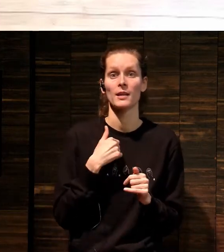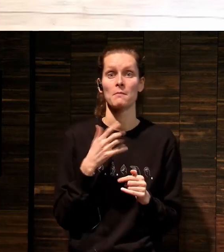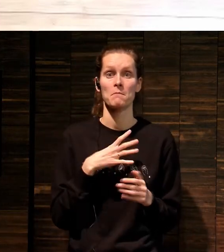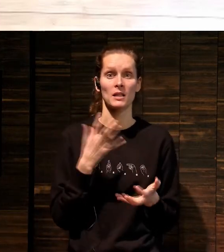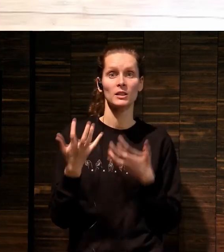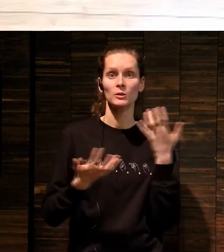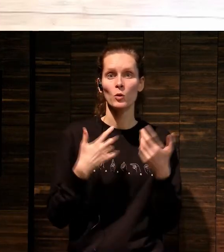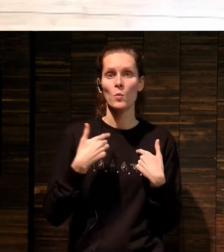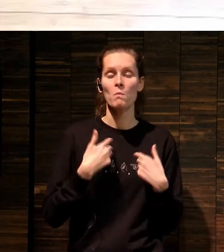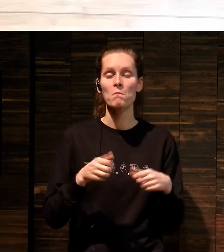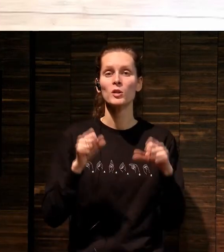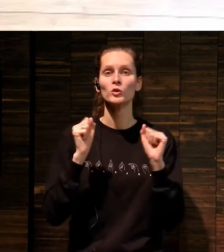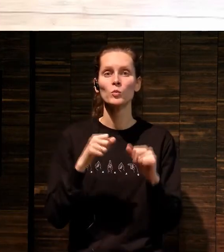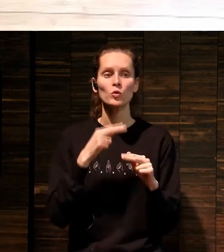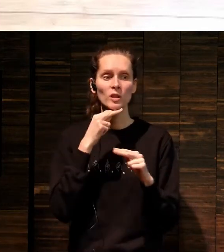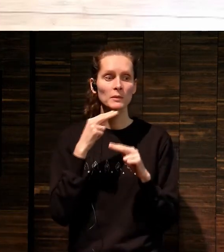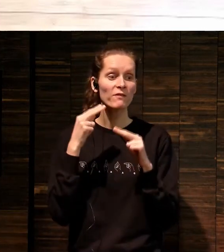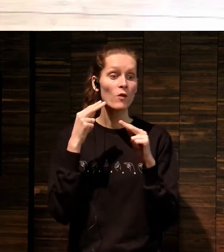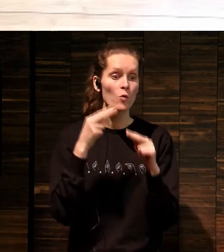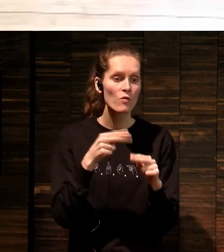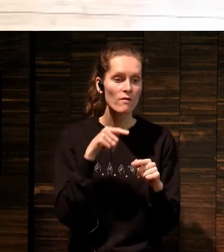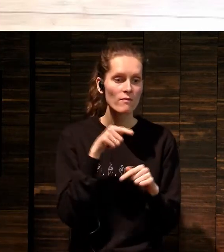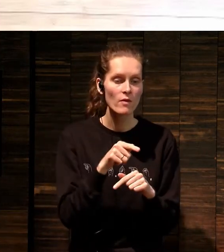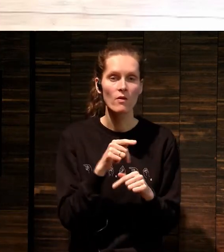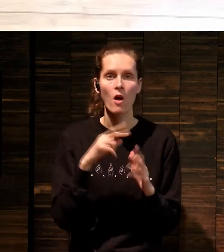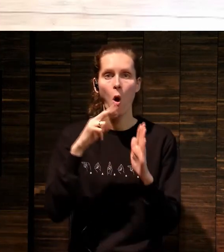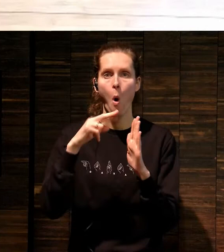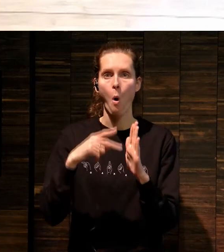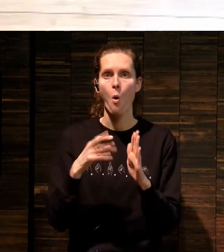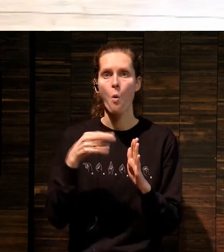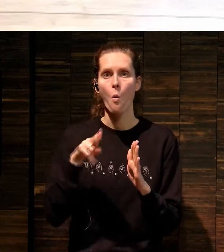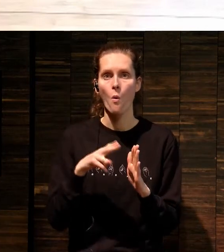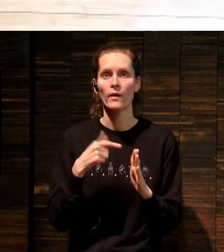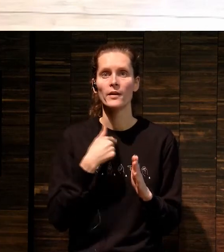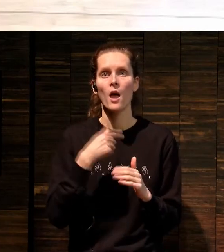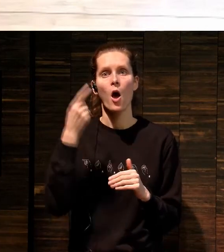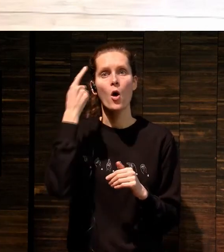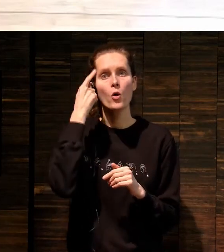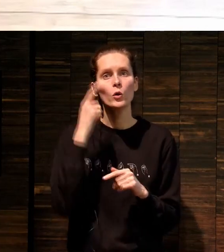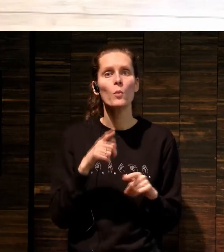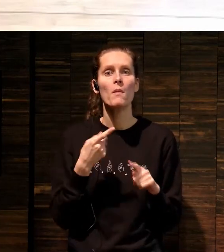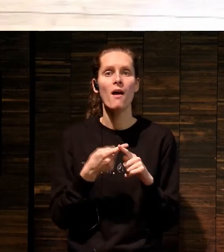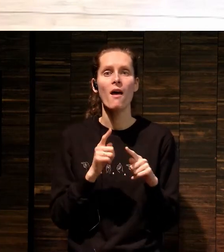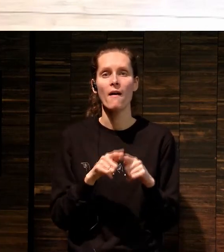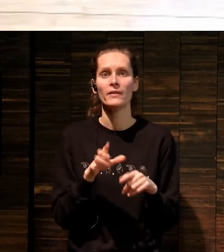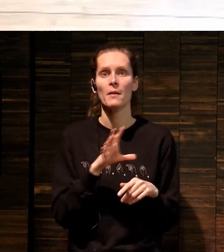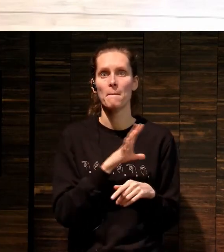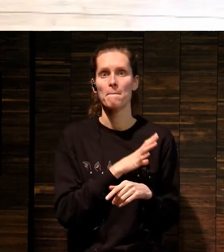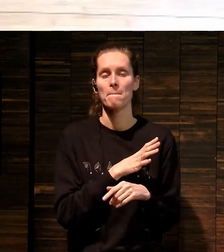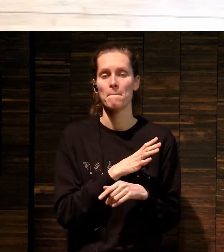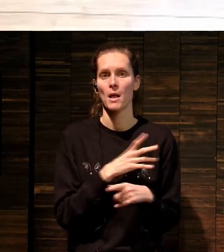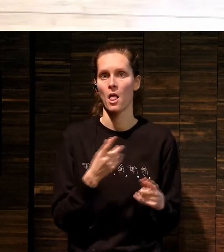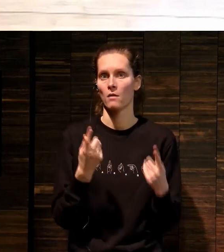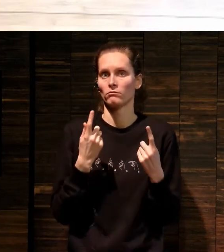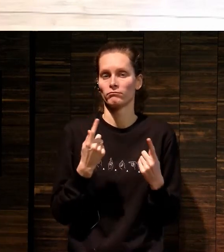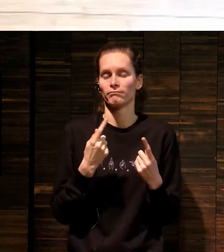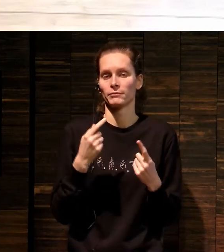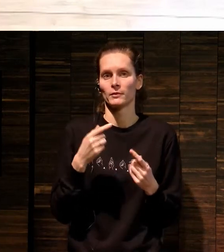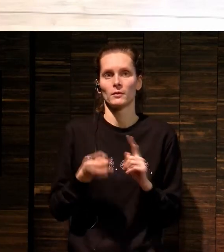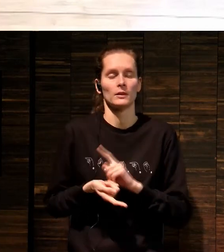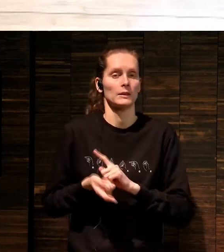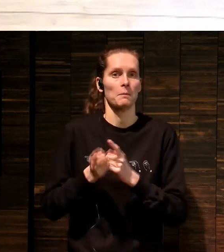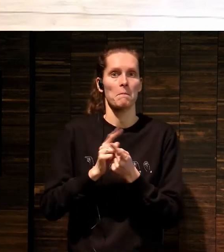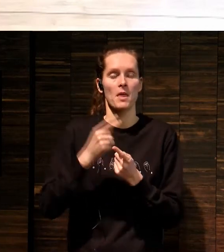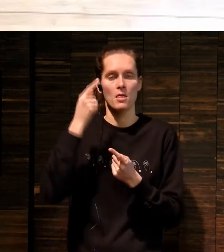So I think that there has been a massive shift from it being a developer-centric sort of